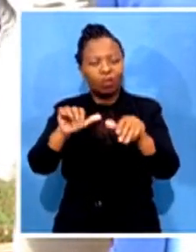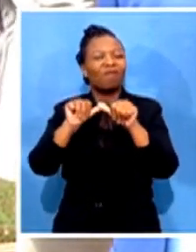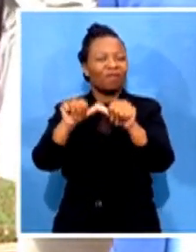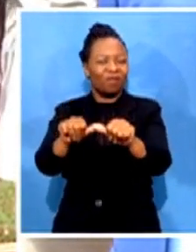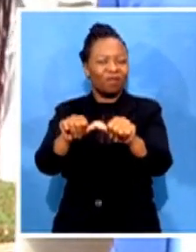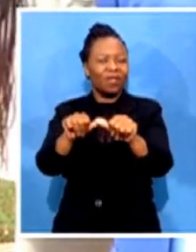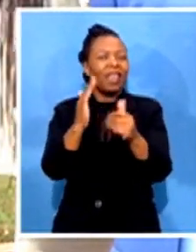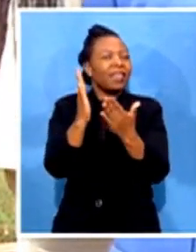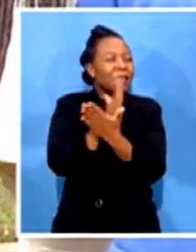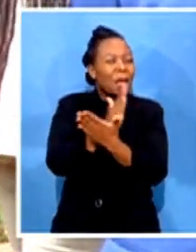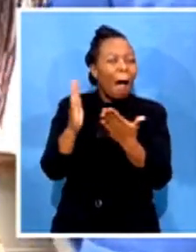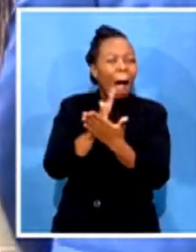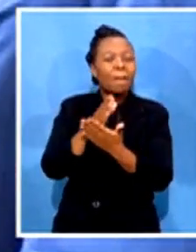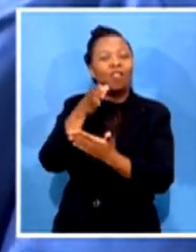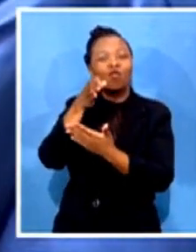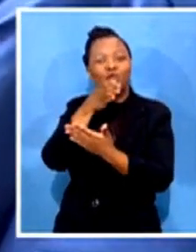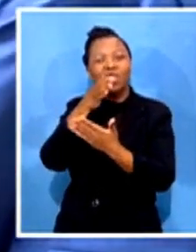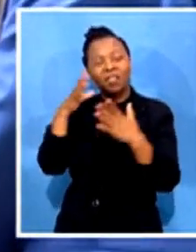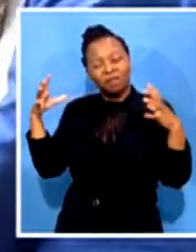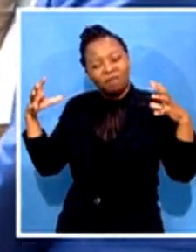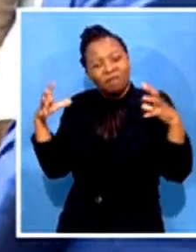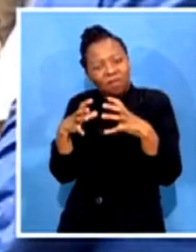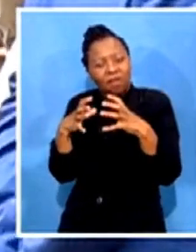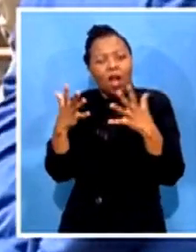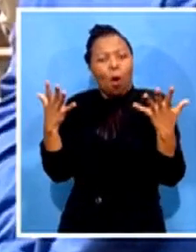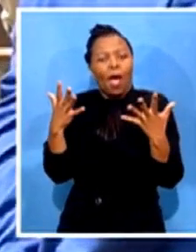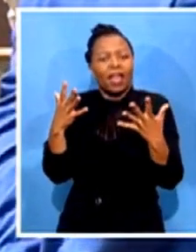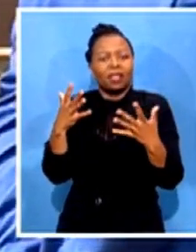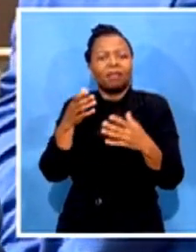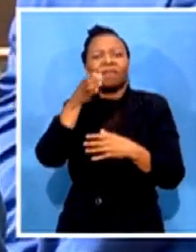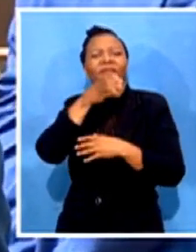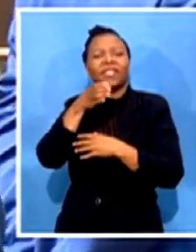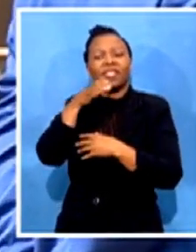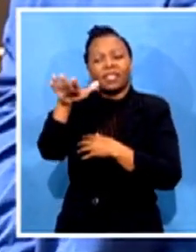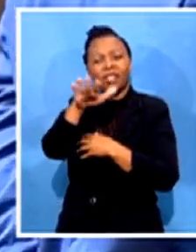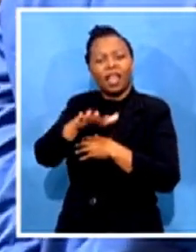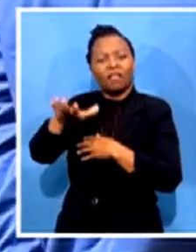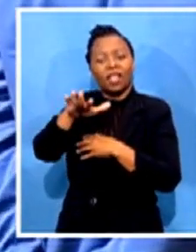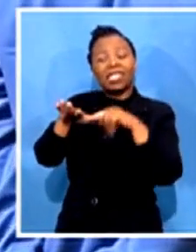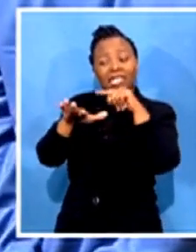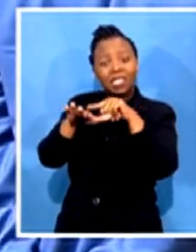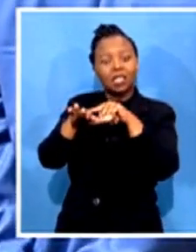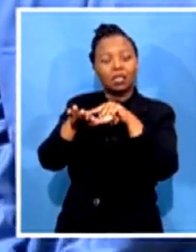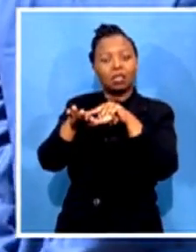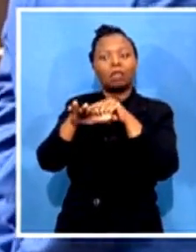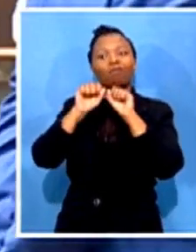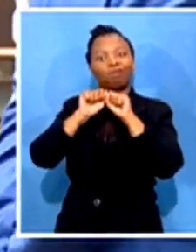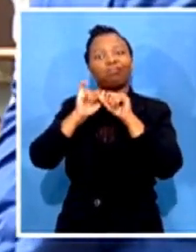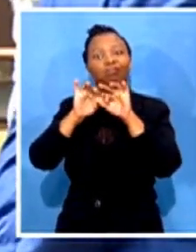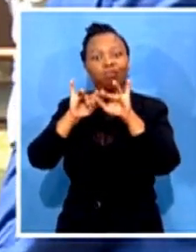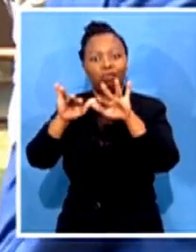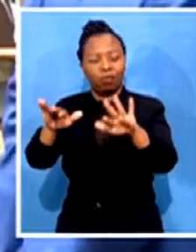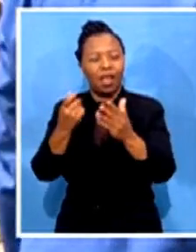in taverns, and that continue to spread. What can be done? We as government are